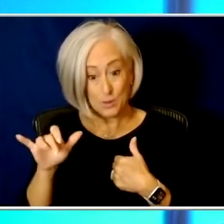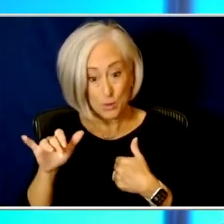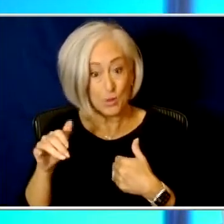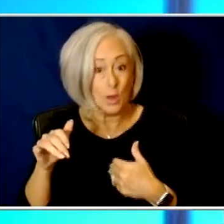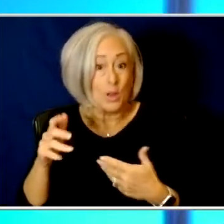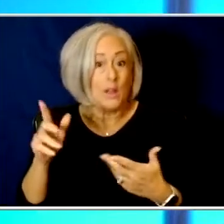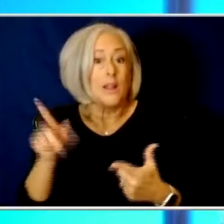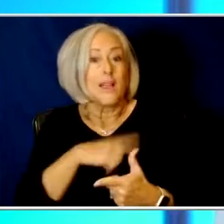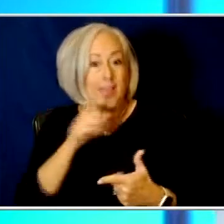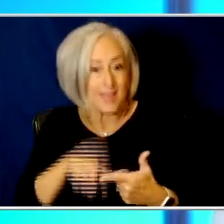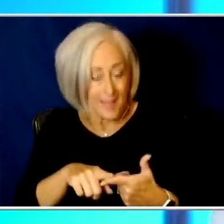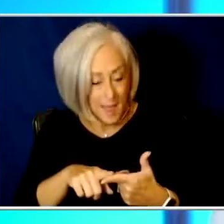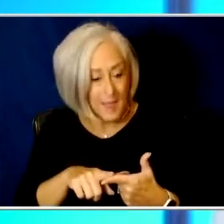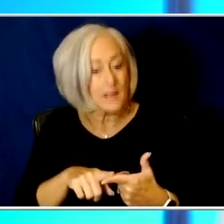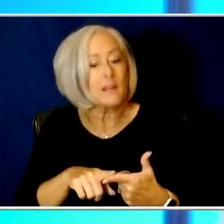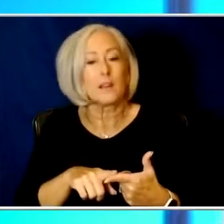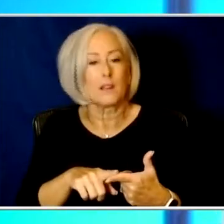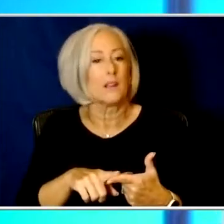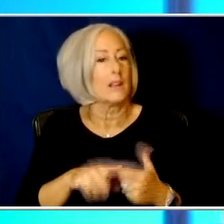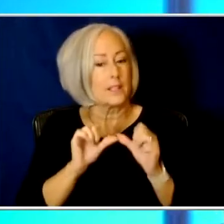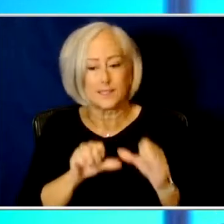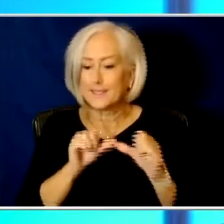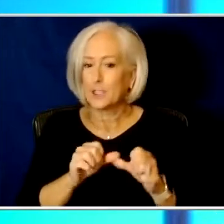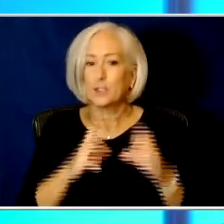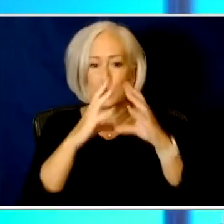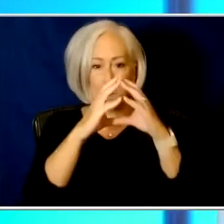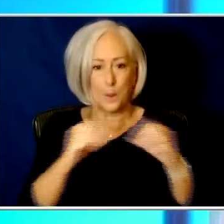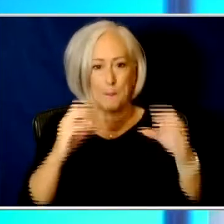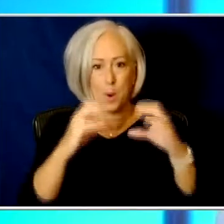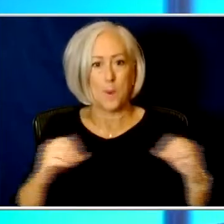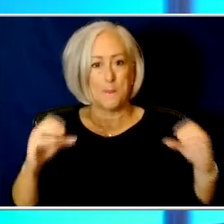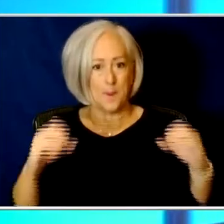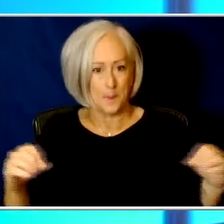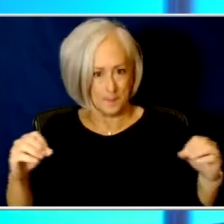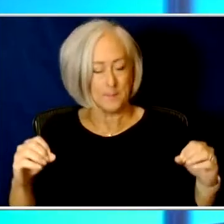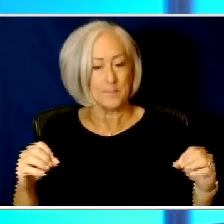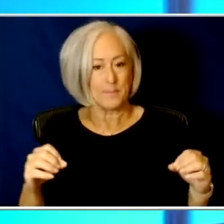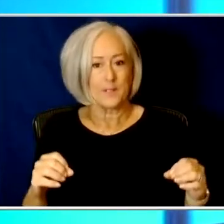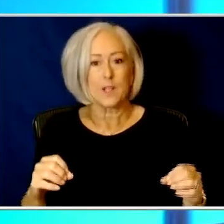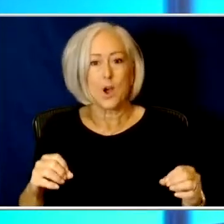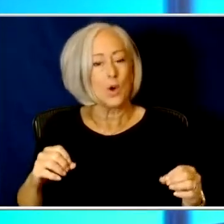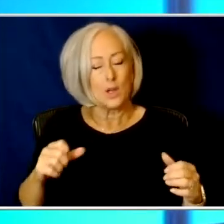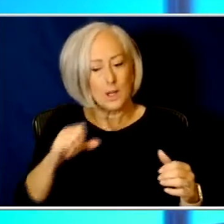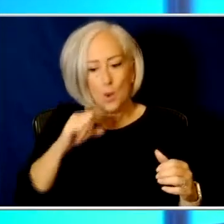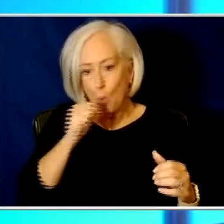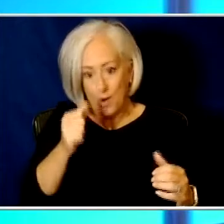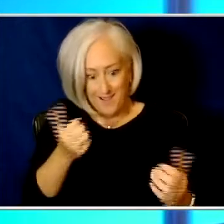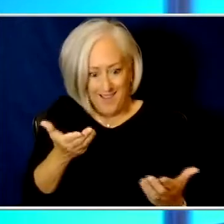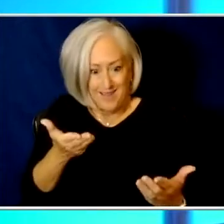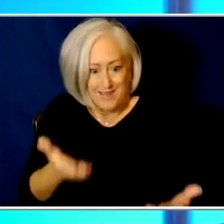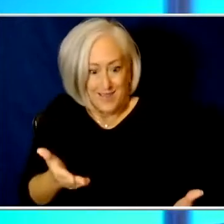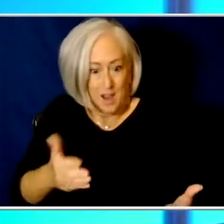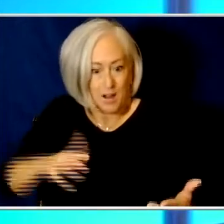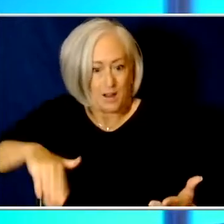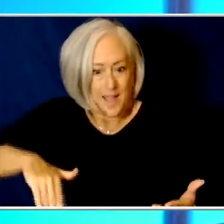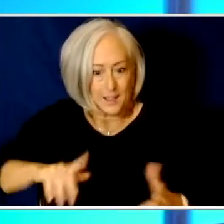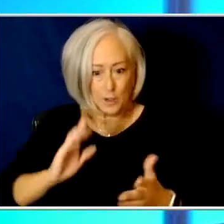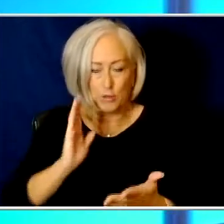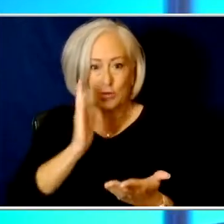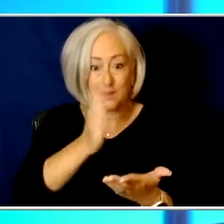target these P53 mutations within the cancer cells. We're not there yet, but there's lots of efforts to try to see if we can target it.